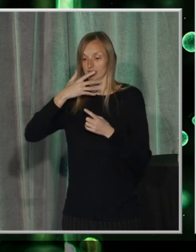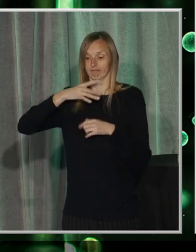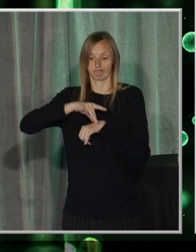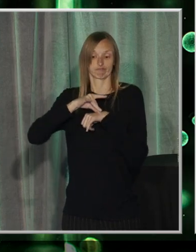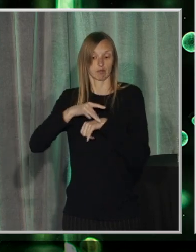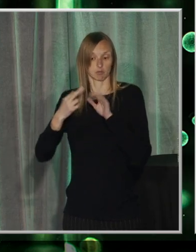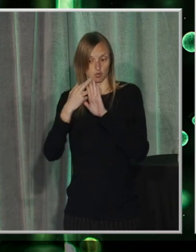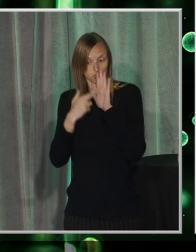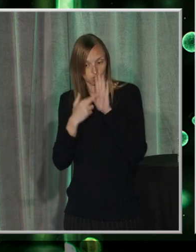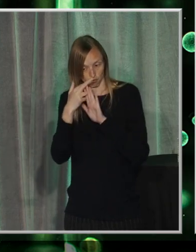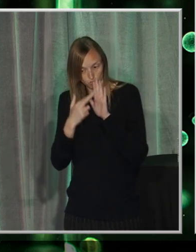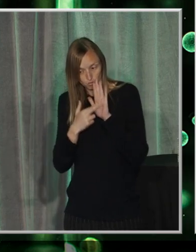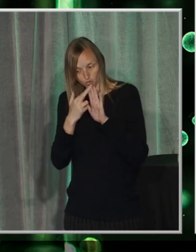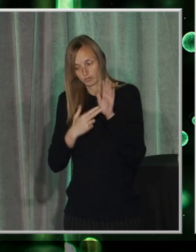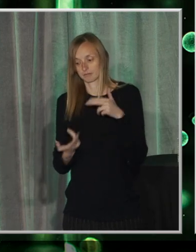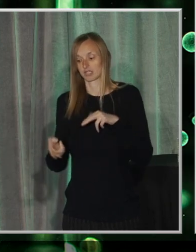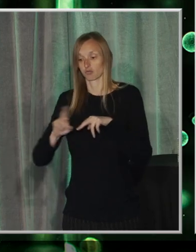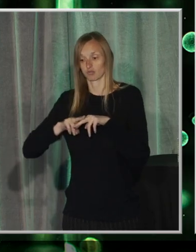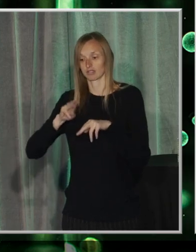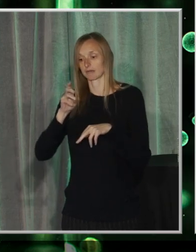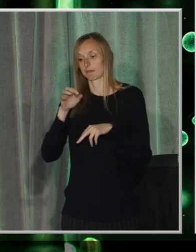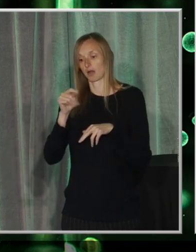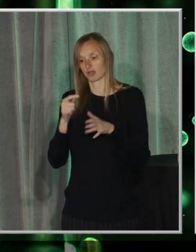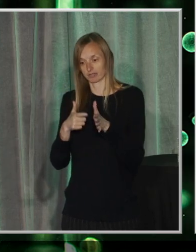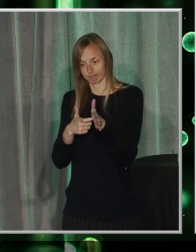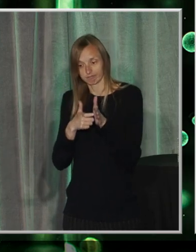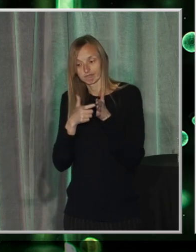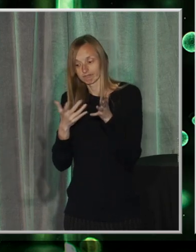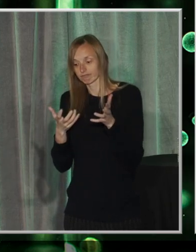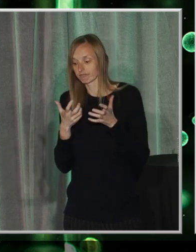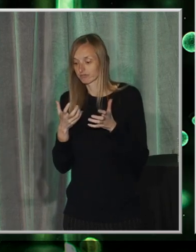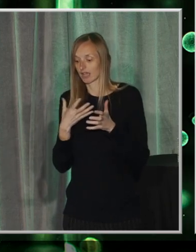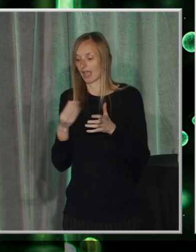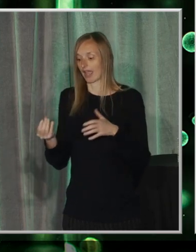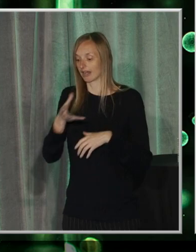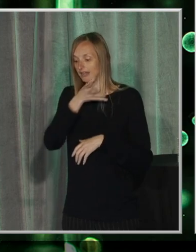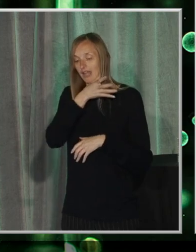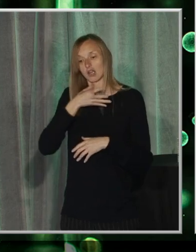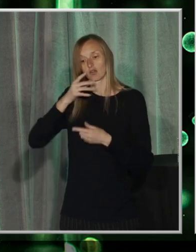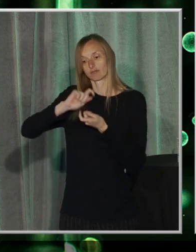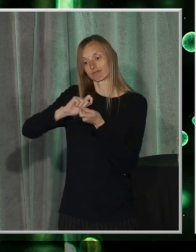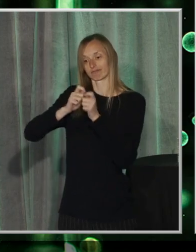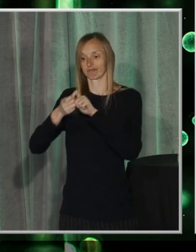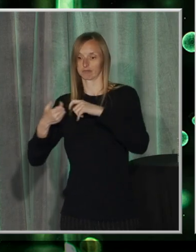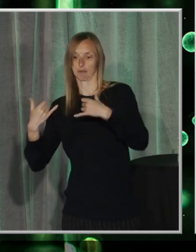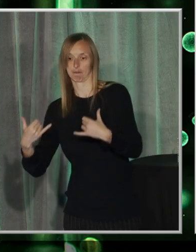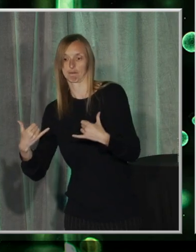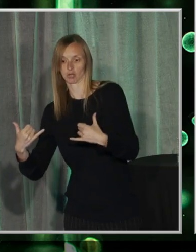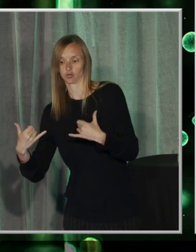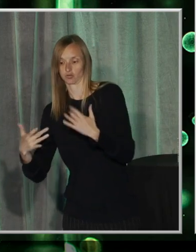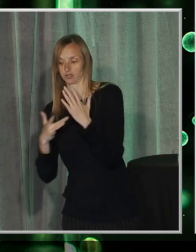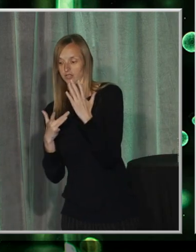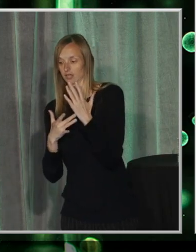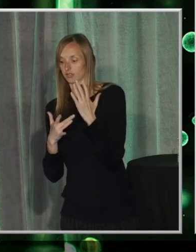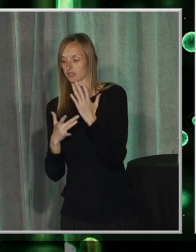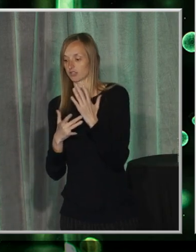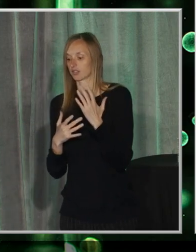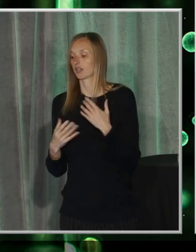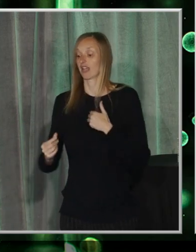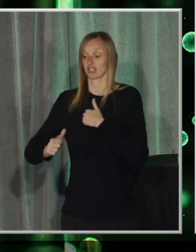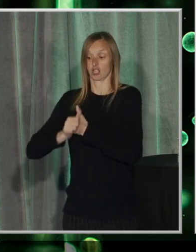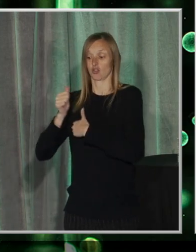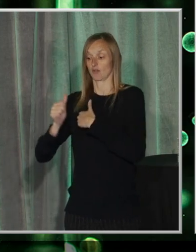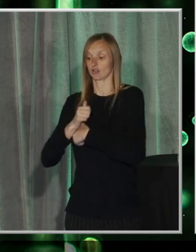regulation, increasing market demand, and agricultural modernization. Against this backdrop are threats such as